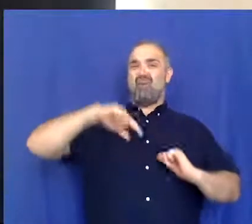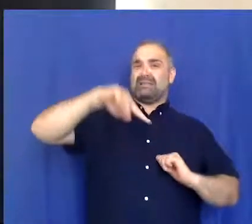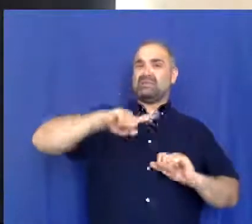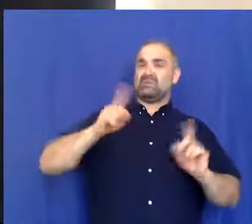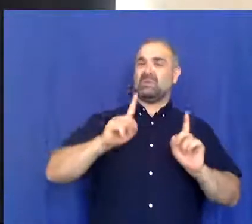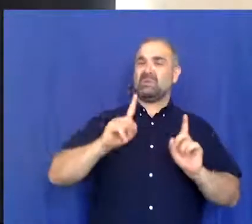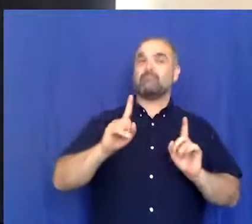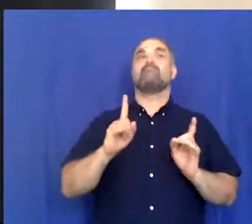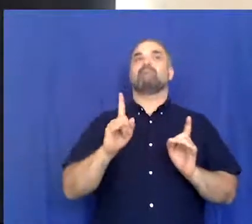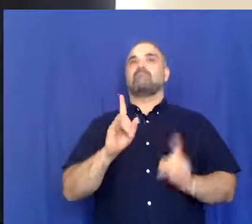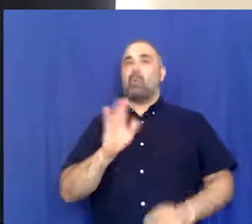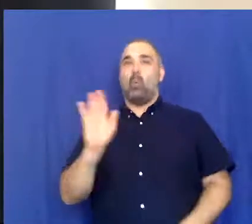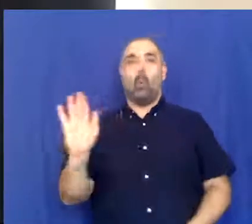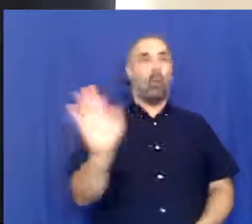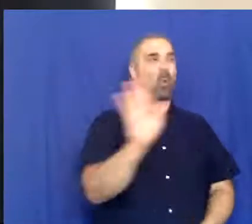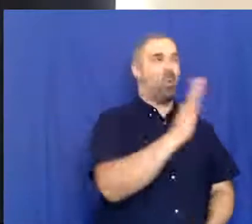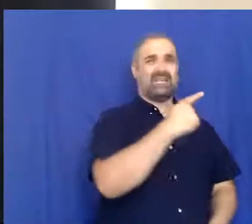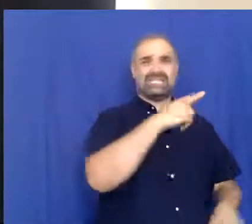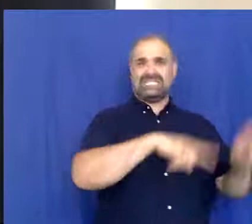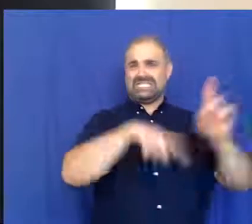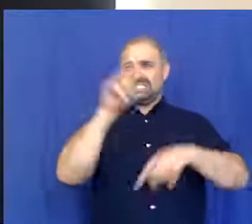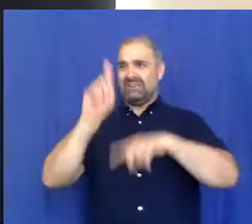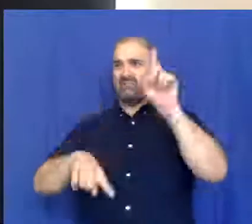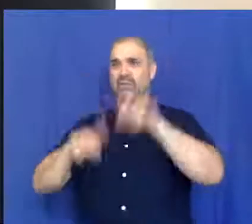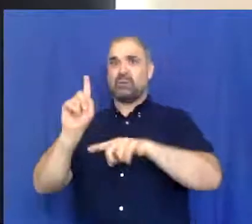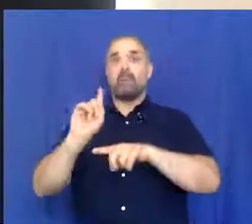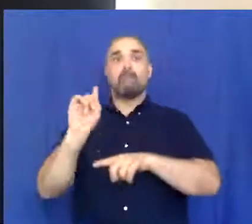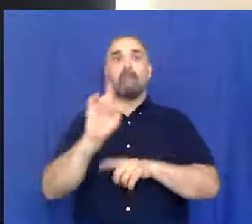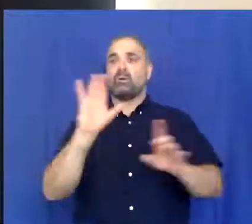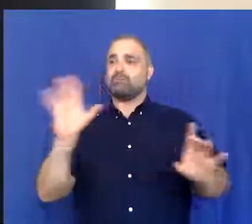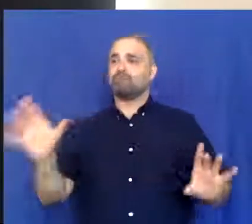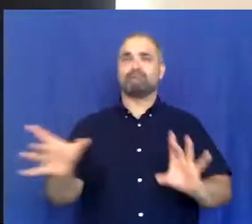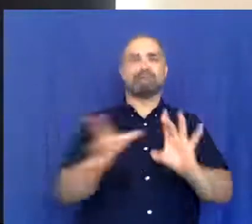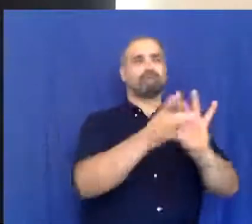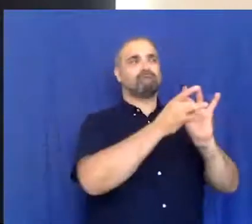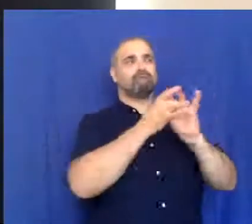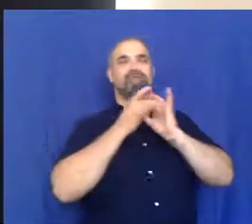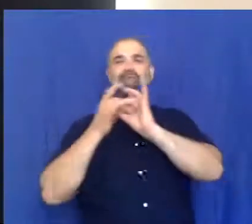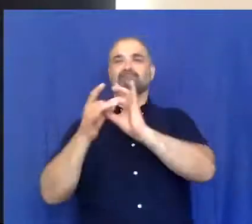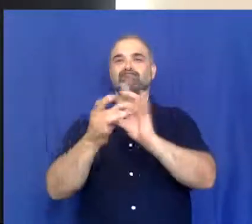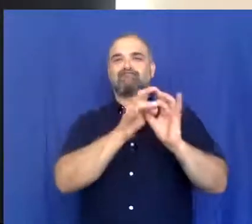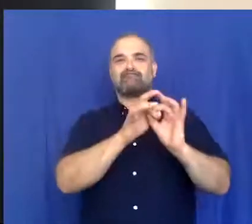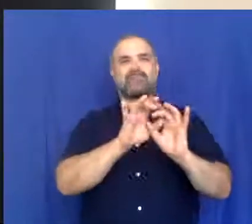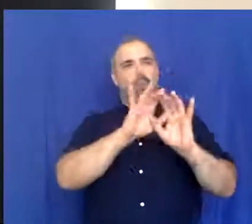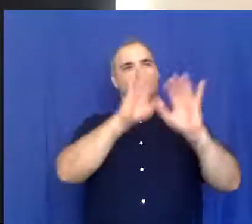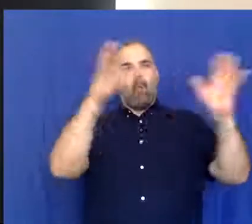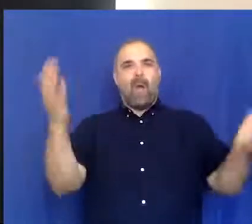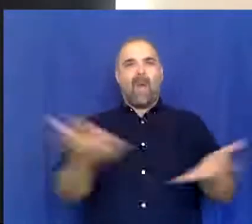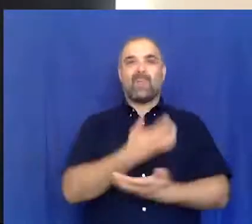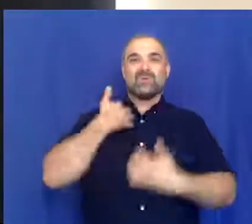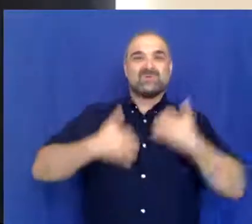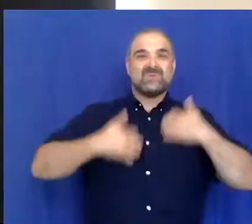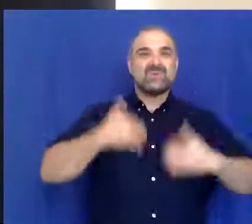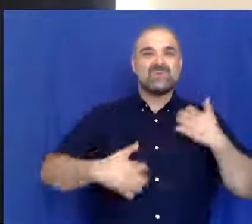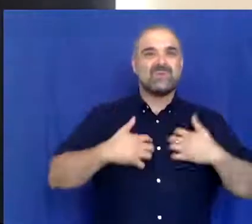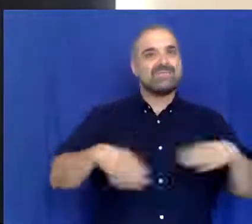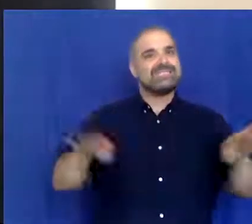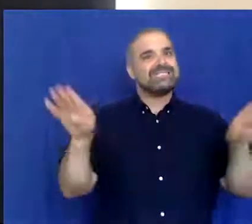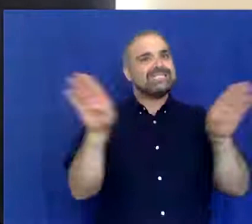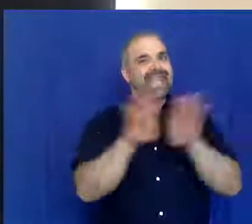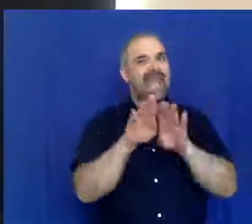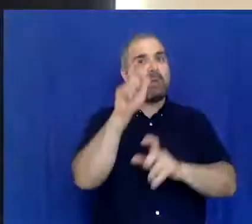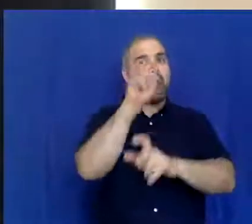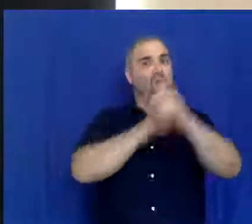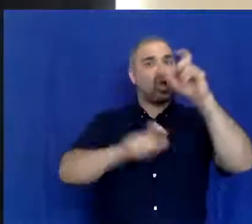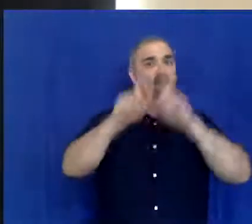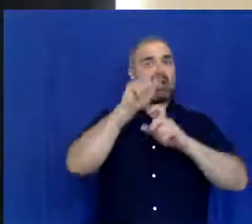Pride is all about how we're all different, but we all make up a lovely, big, exciting world. Just